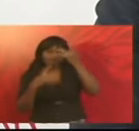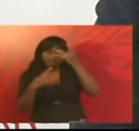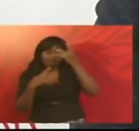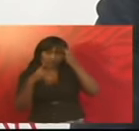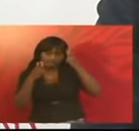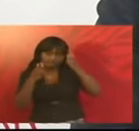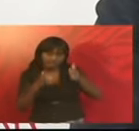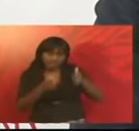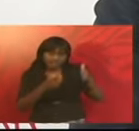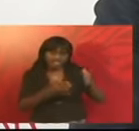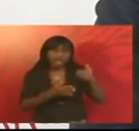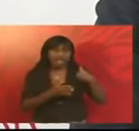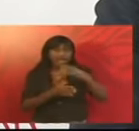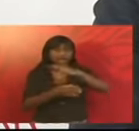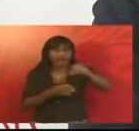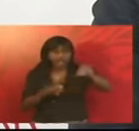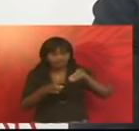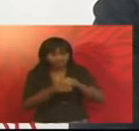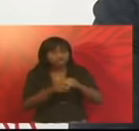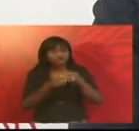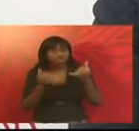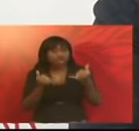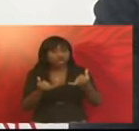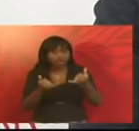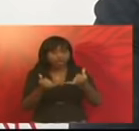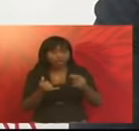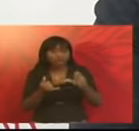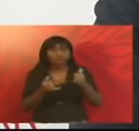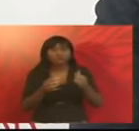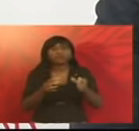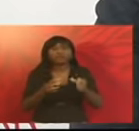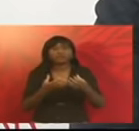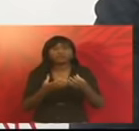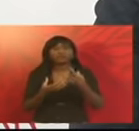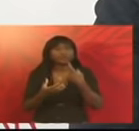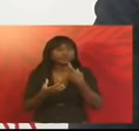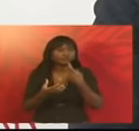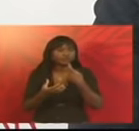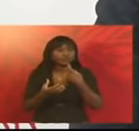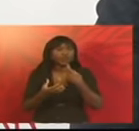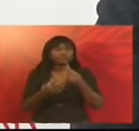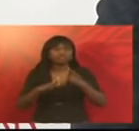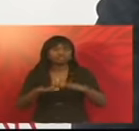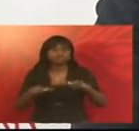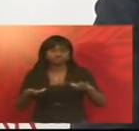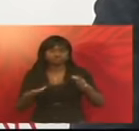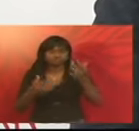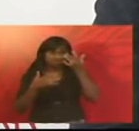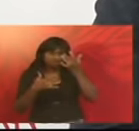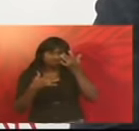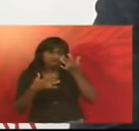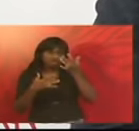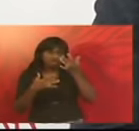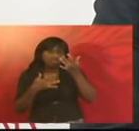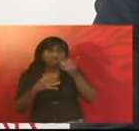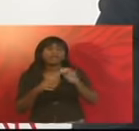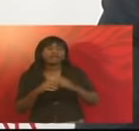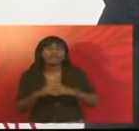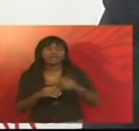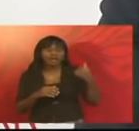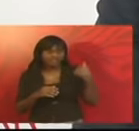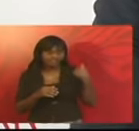now included in that subset of patients are the pediatric patients. So that